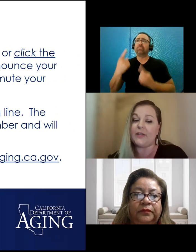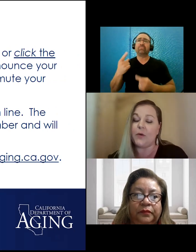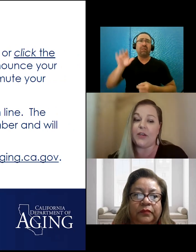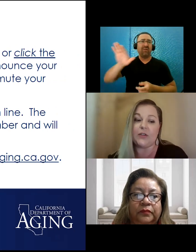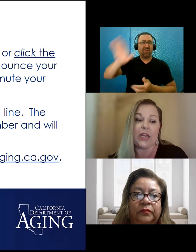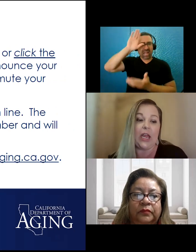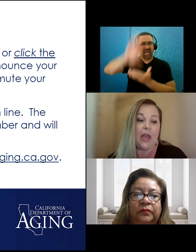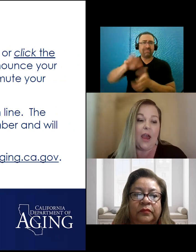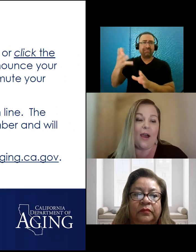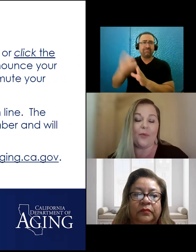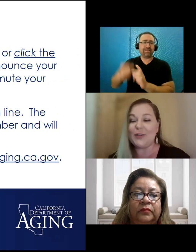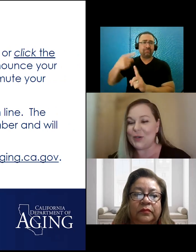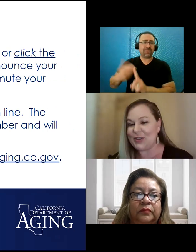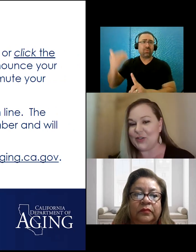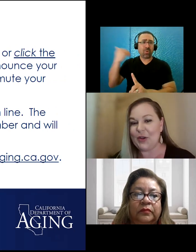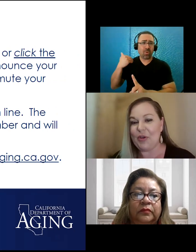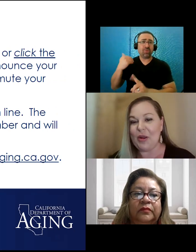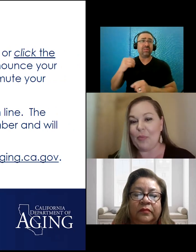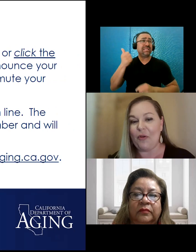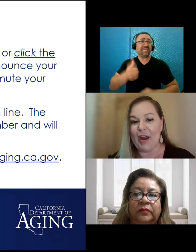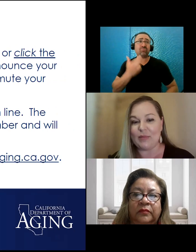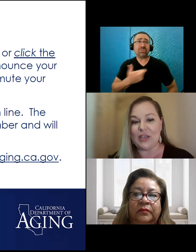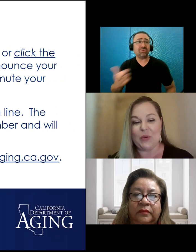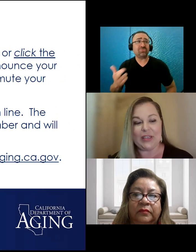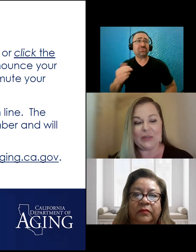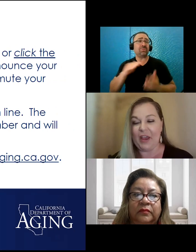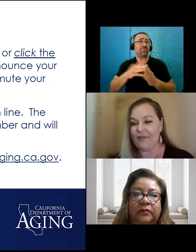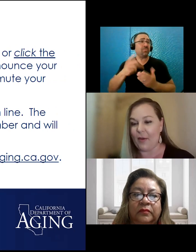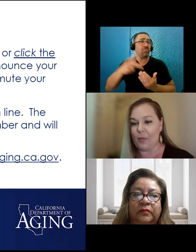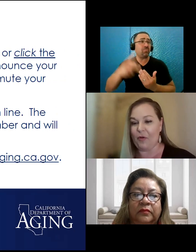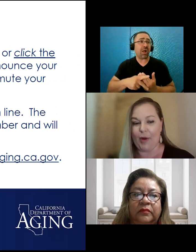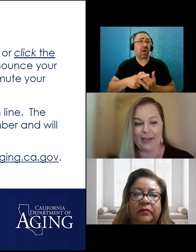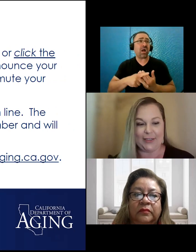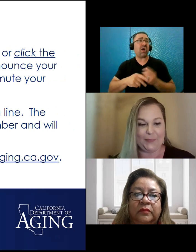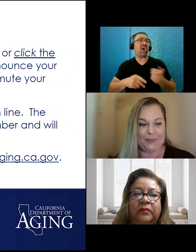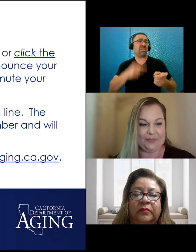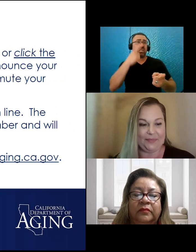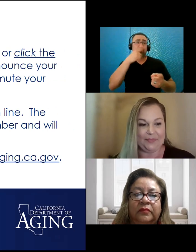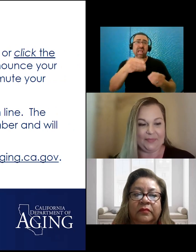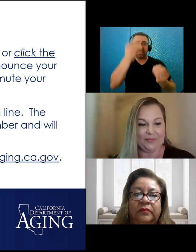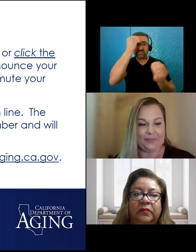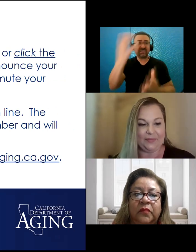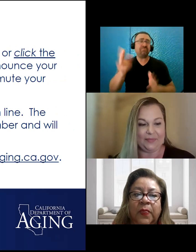last month. So if there's any resources or community programs that you can speak up, that would be great.